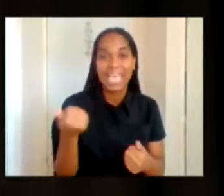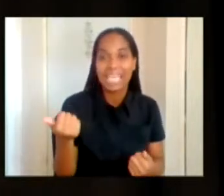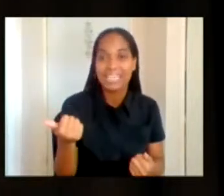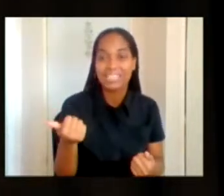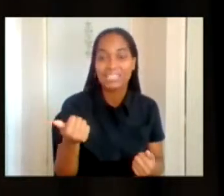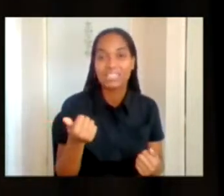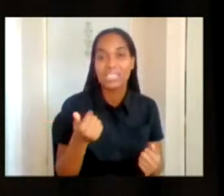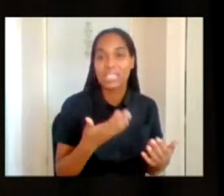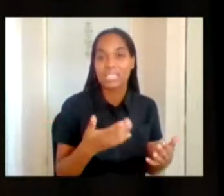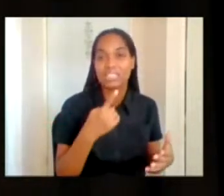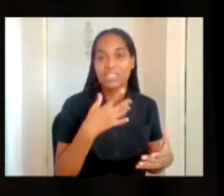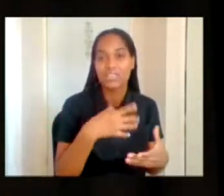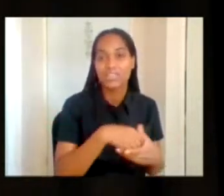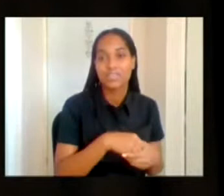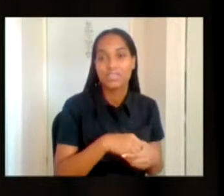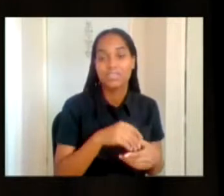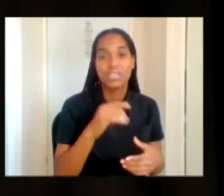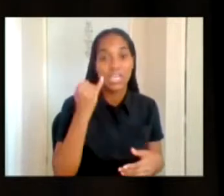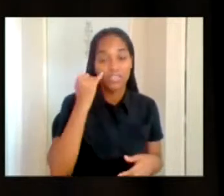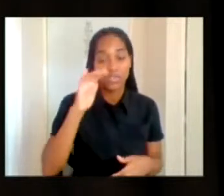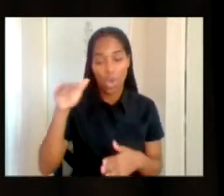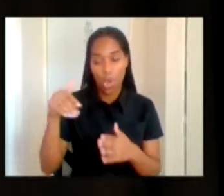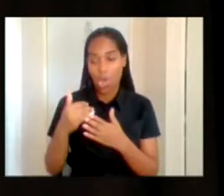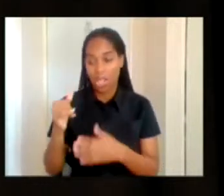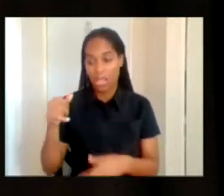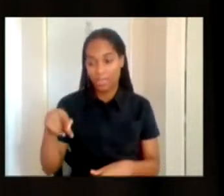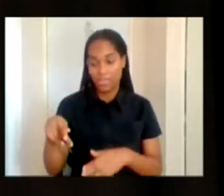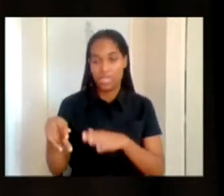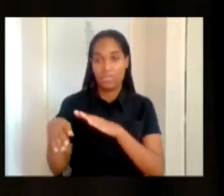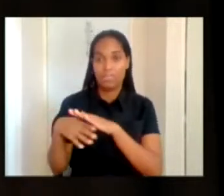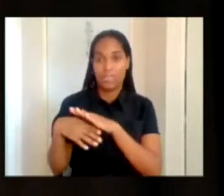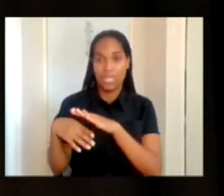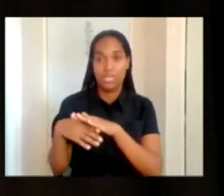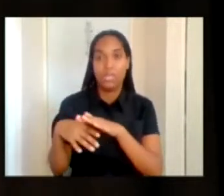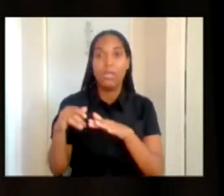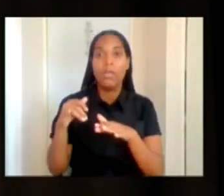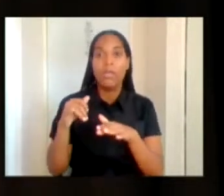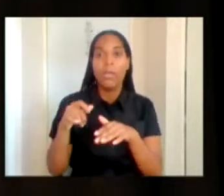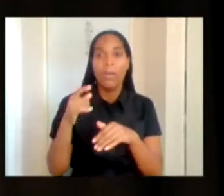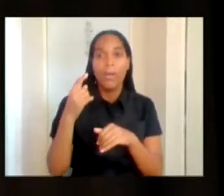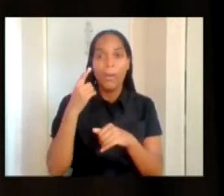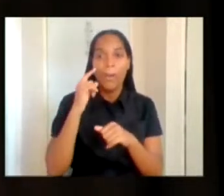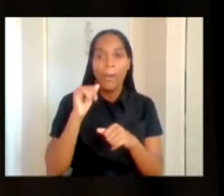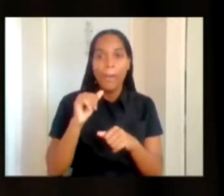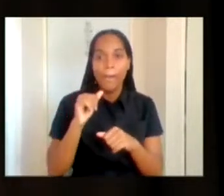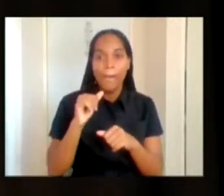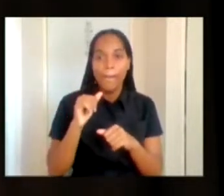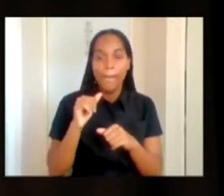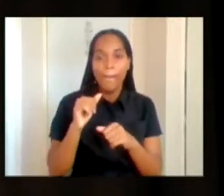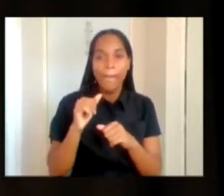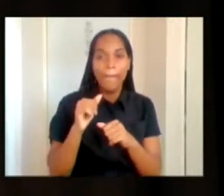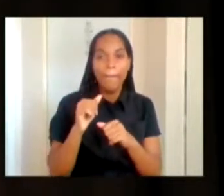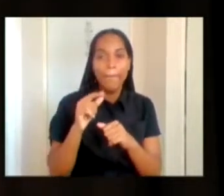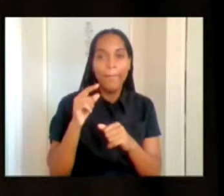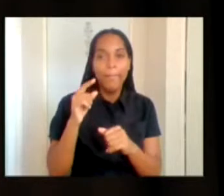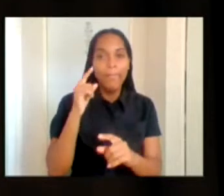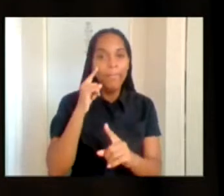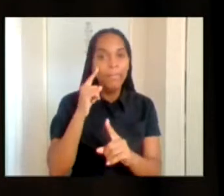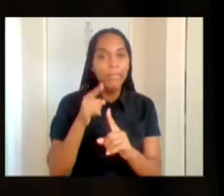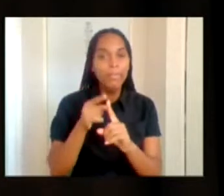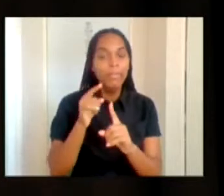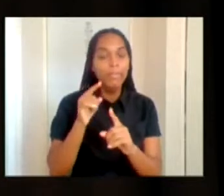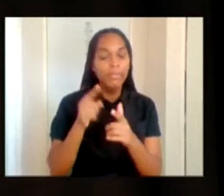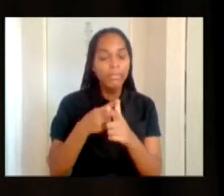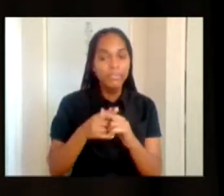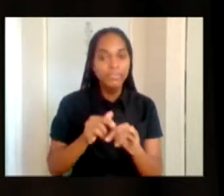Since, it's all IP based. So from the server, or the kind of return path server point of view, it will be also same,